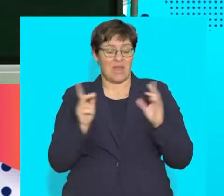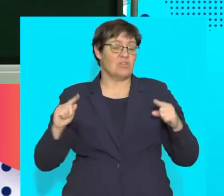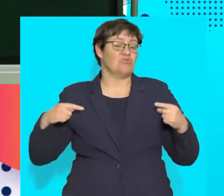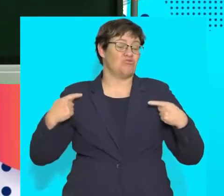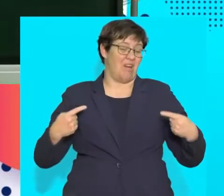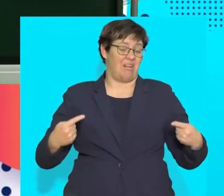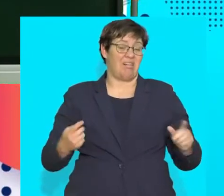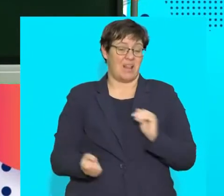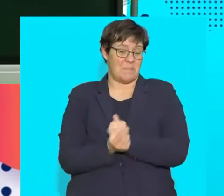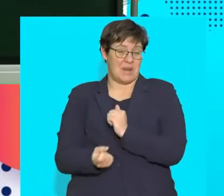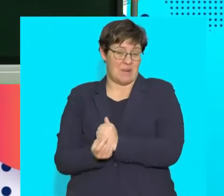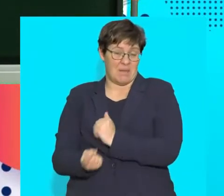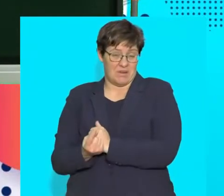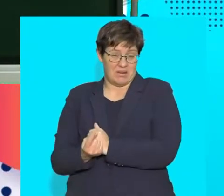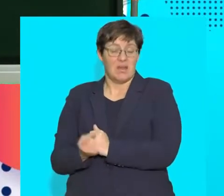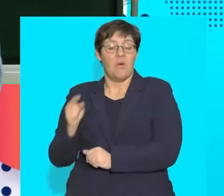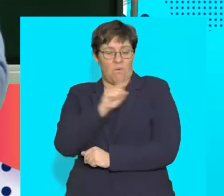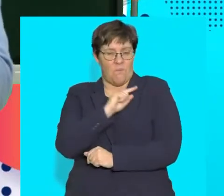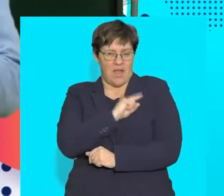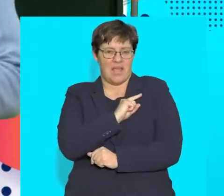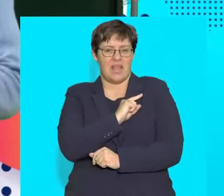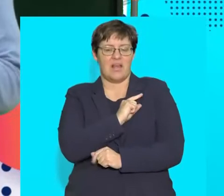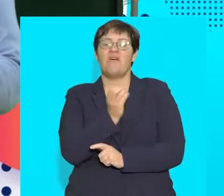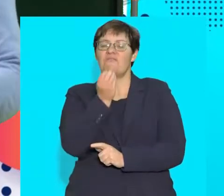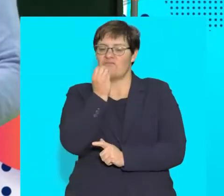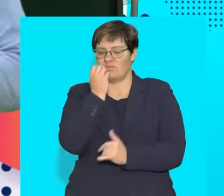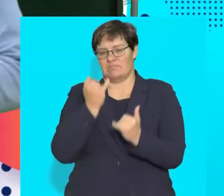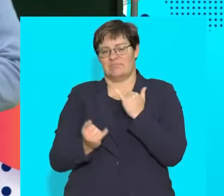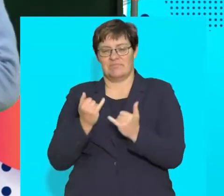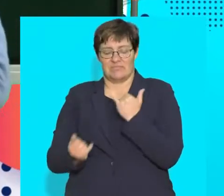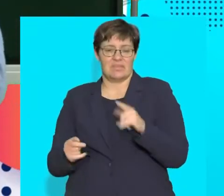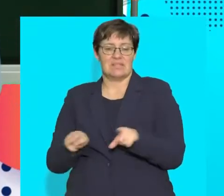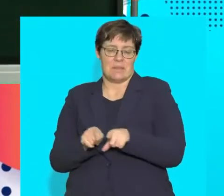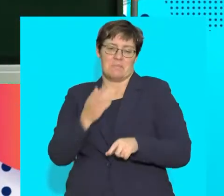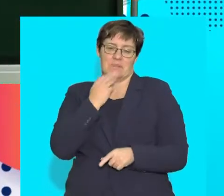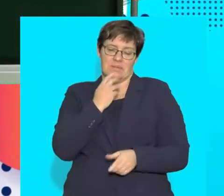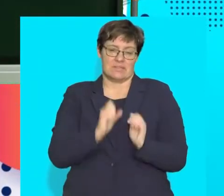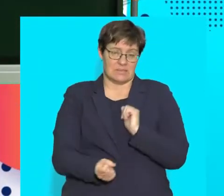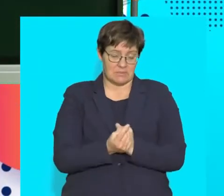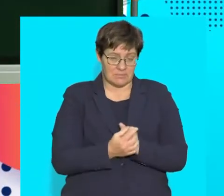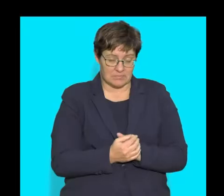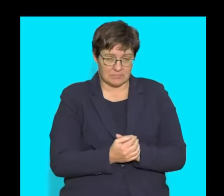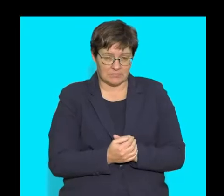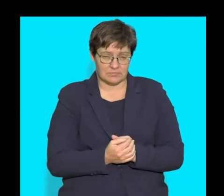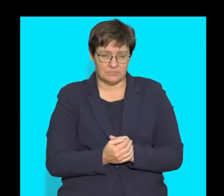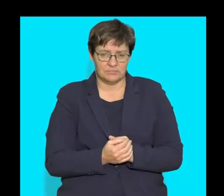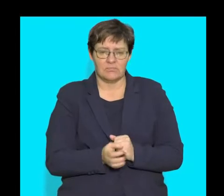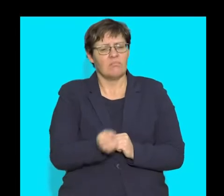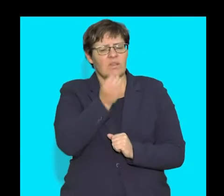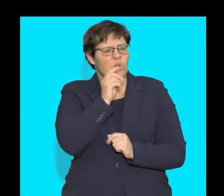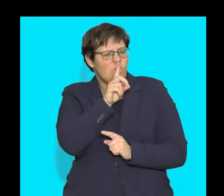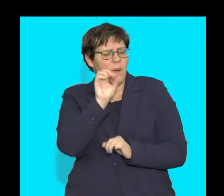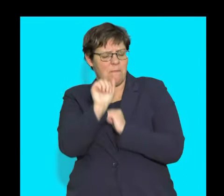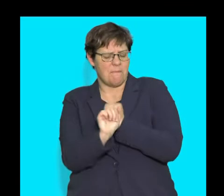this, and we find that that results in certain nutritional disorders such as diabetes. So we're going to look at what happens to the